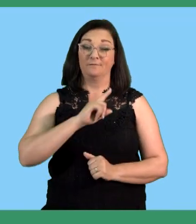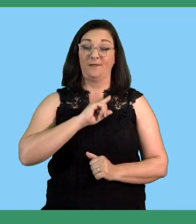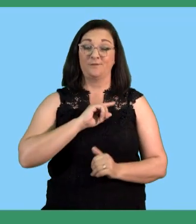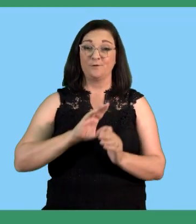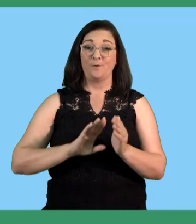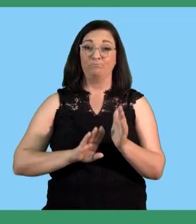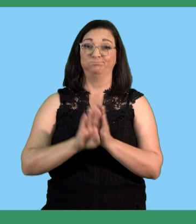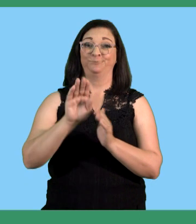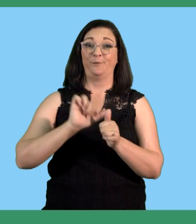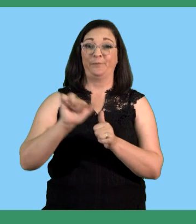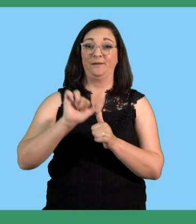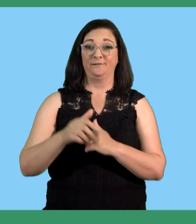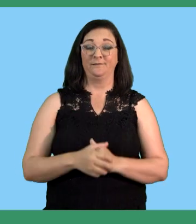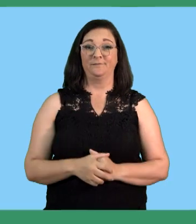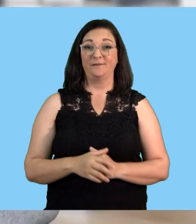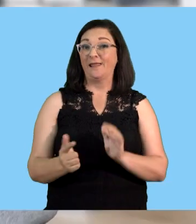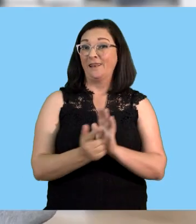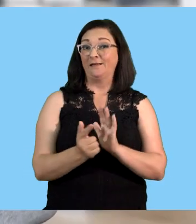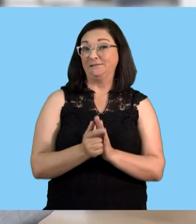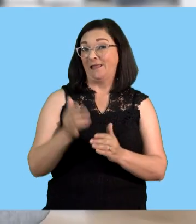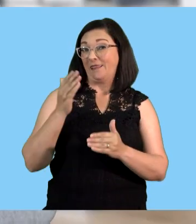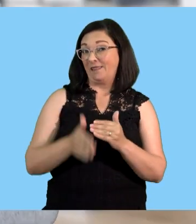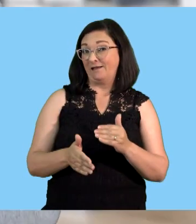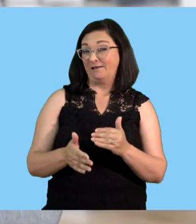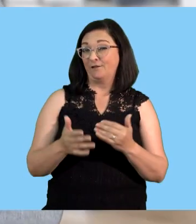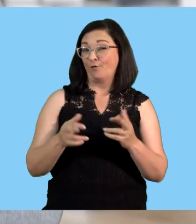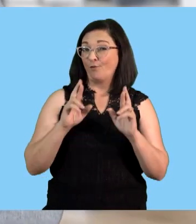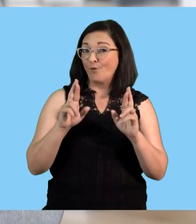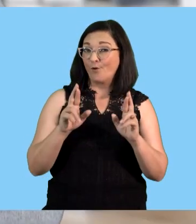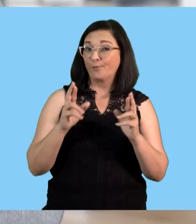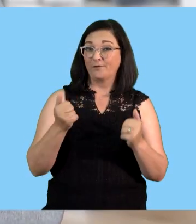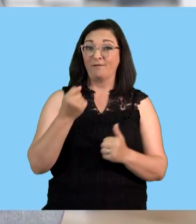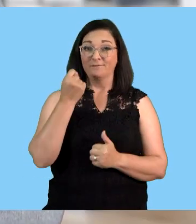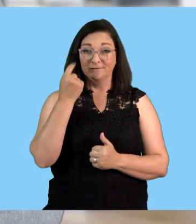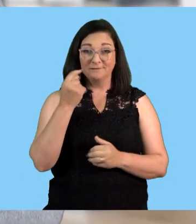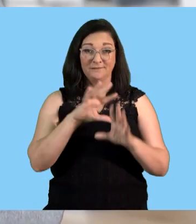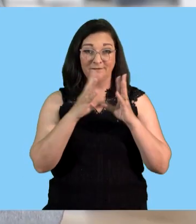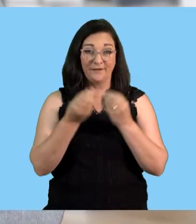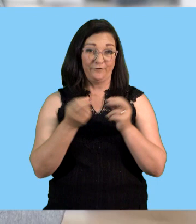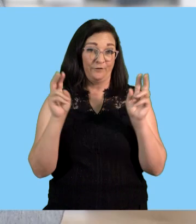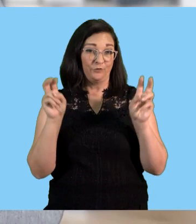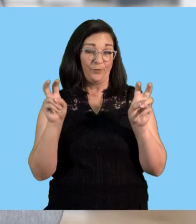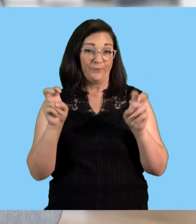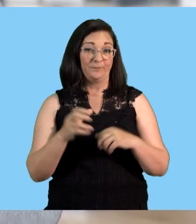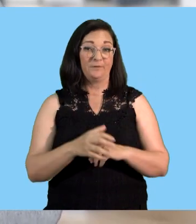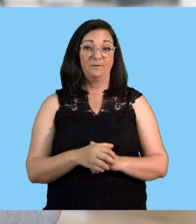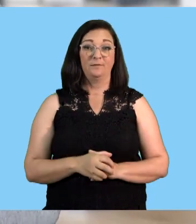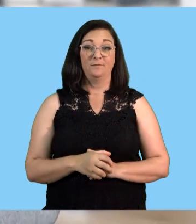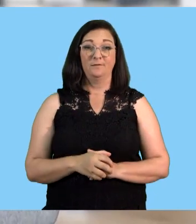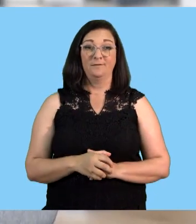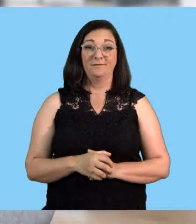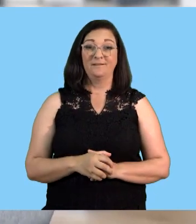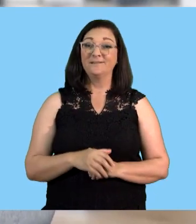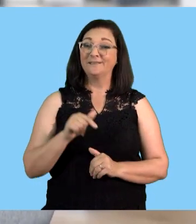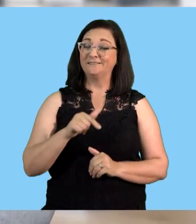due to that. Right, we've come to the end of the lesson. I hope you've understood this topic because